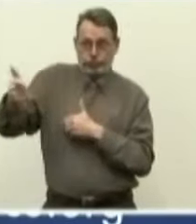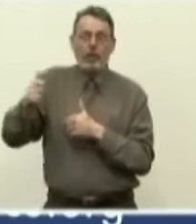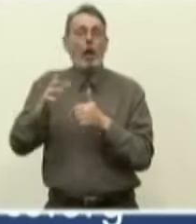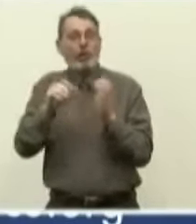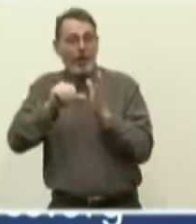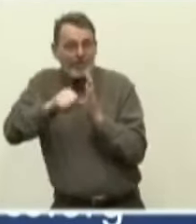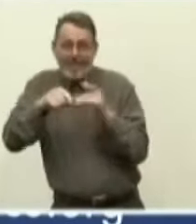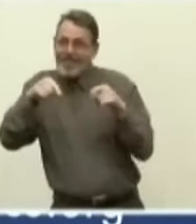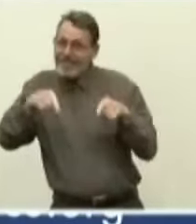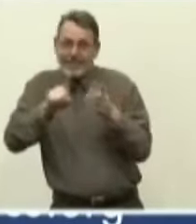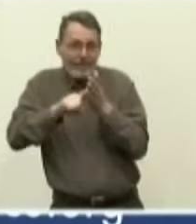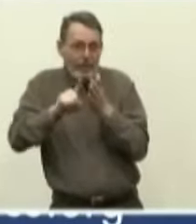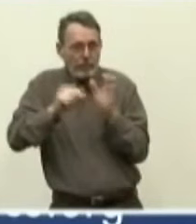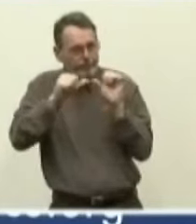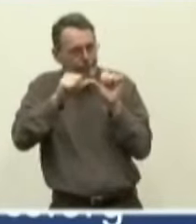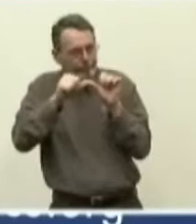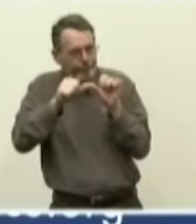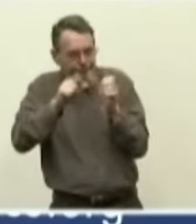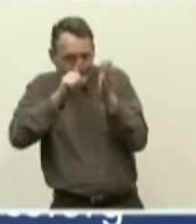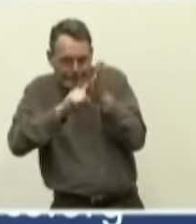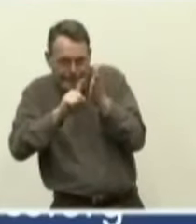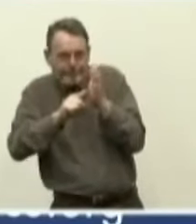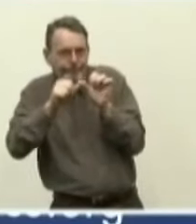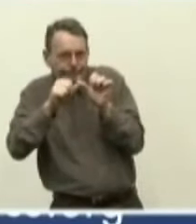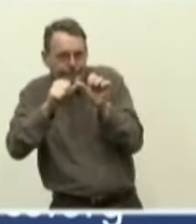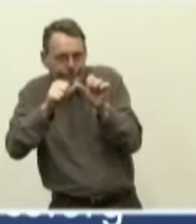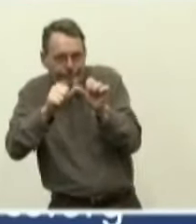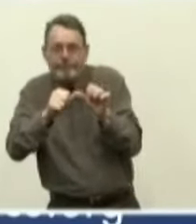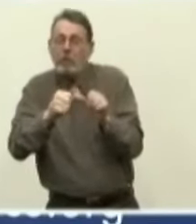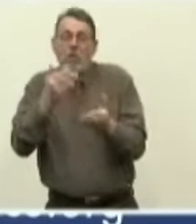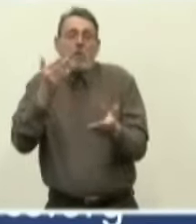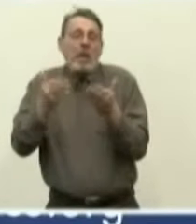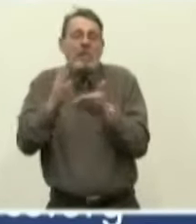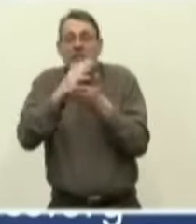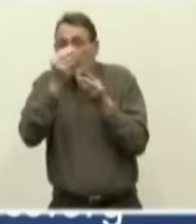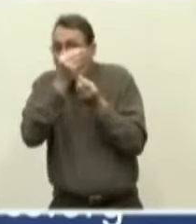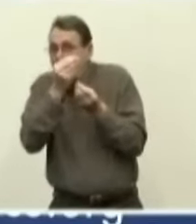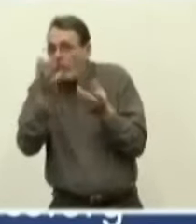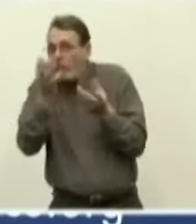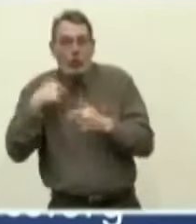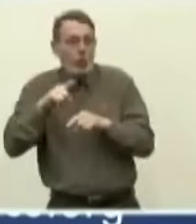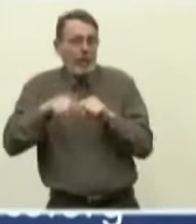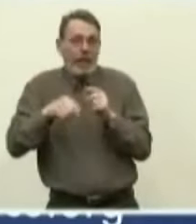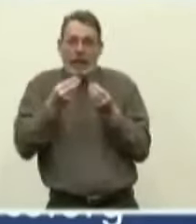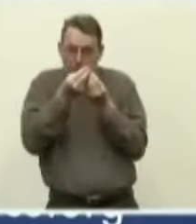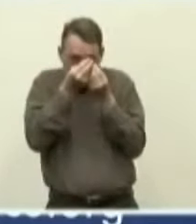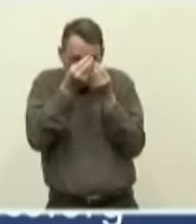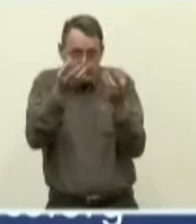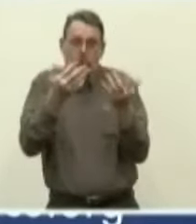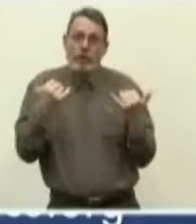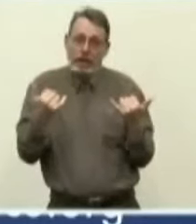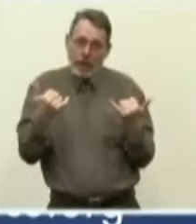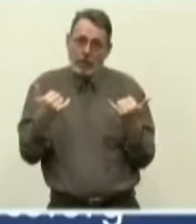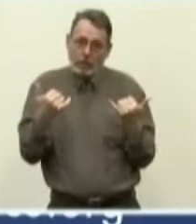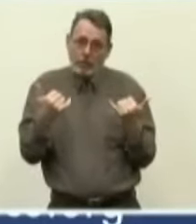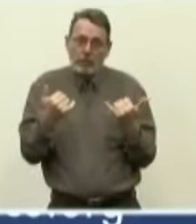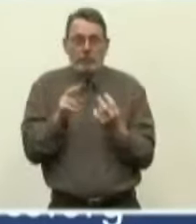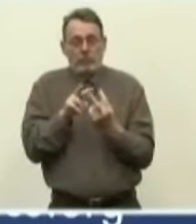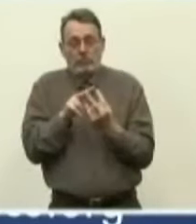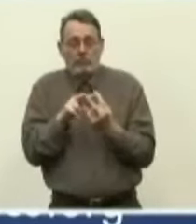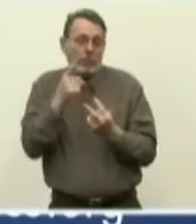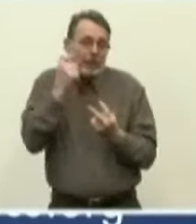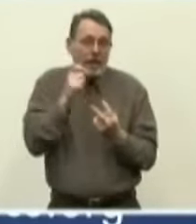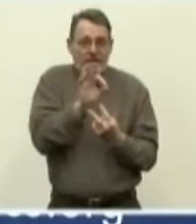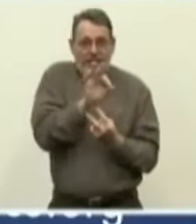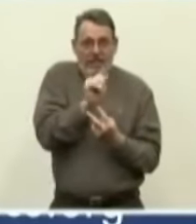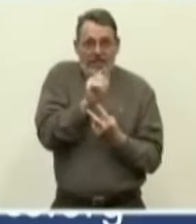is an ongoing investigation. As such, there may be some information that we cannot release at this time, either because the facts